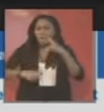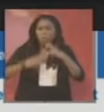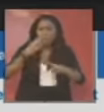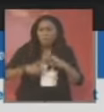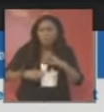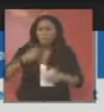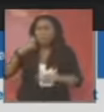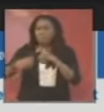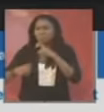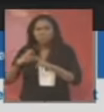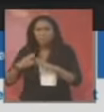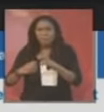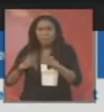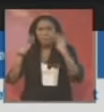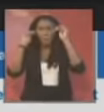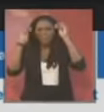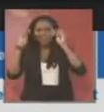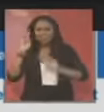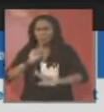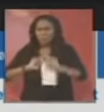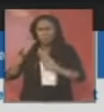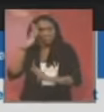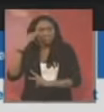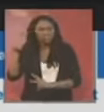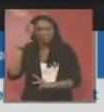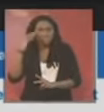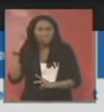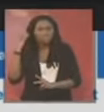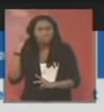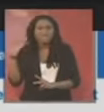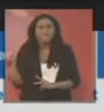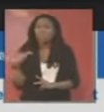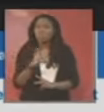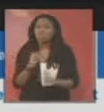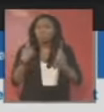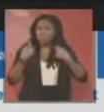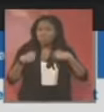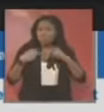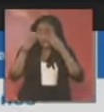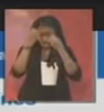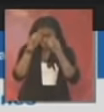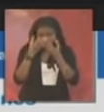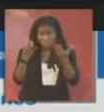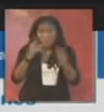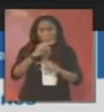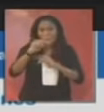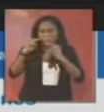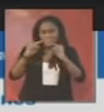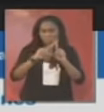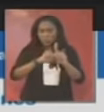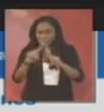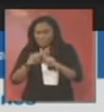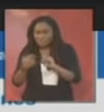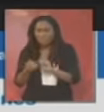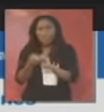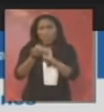to produce rapid response briefs to relevant COVID-19 topics.